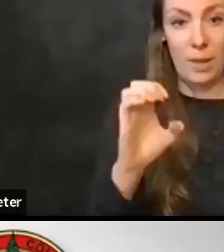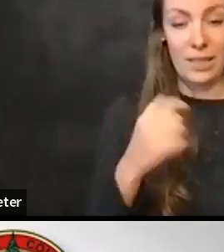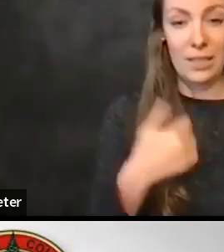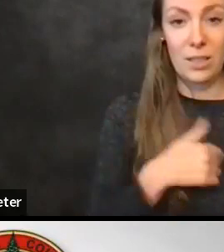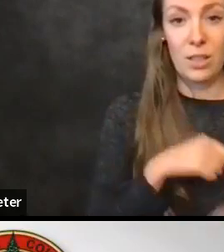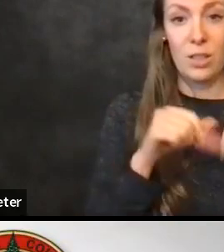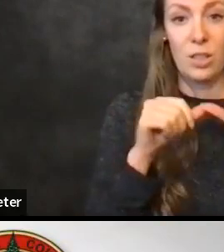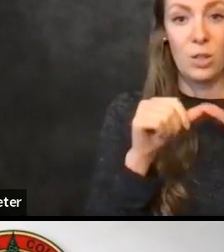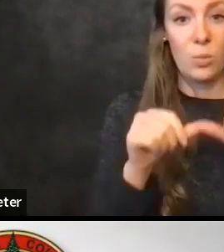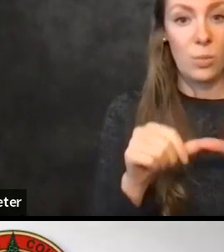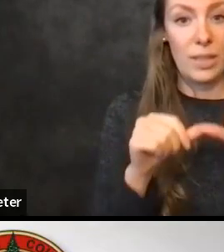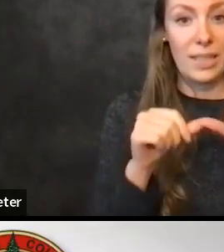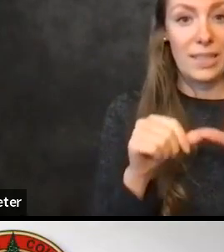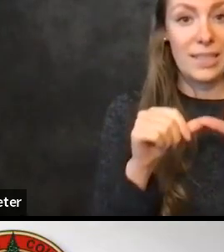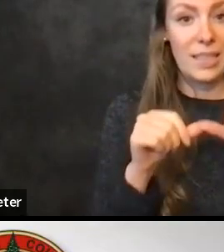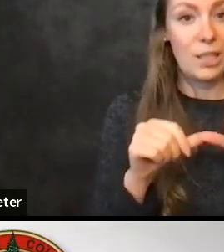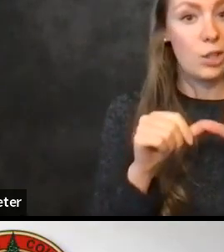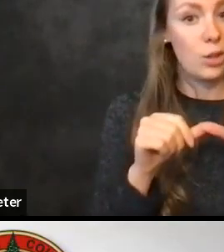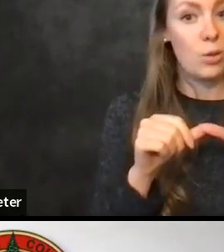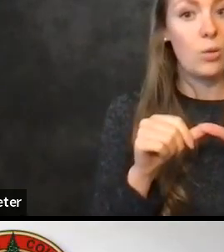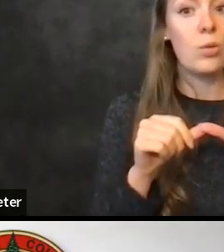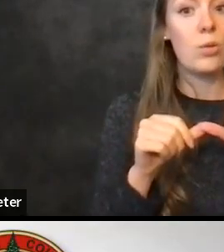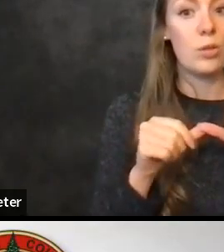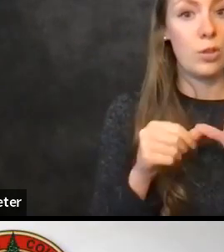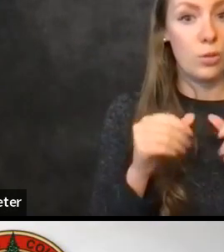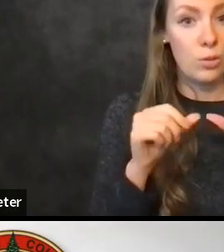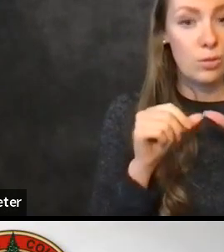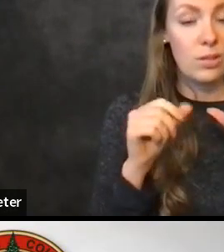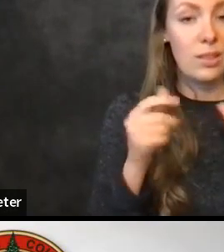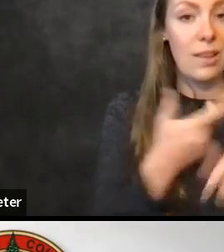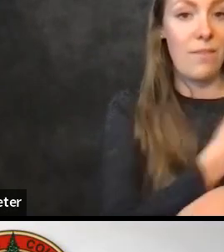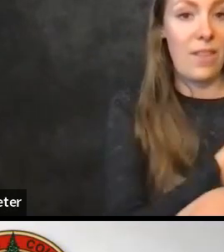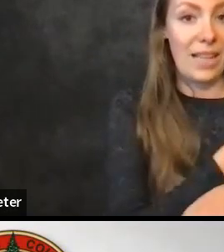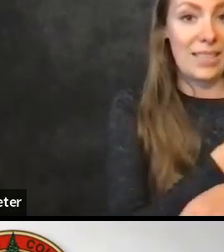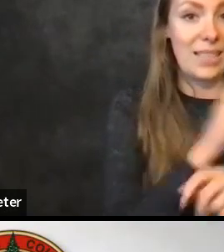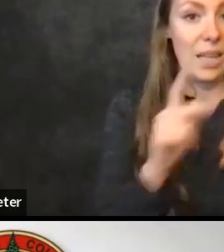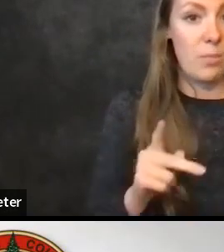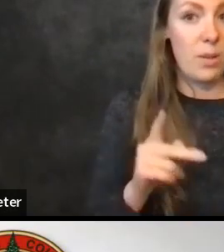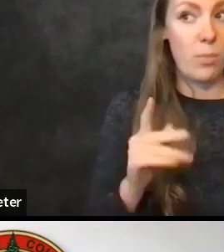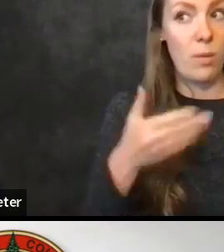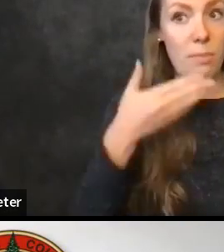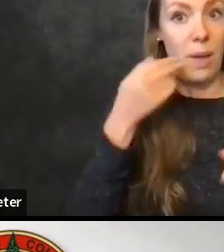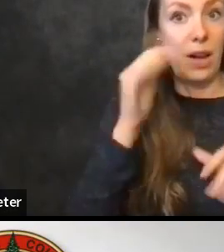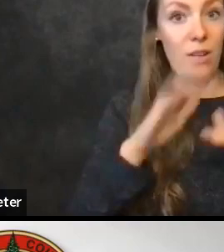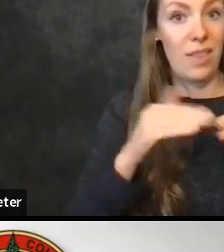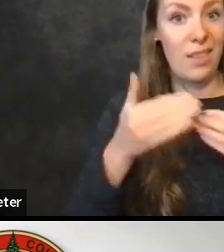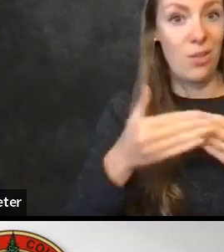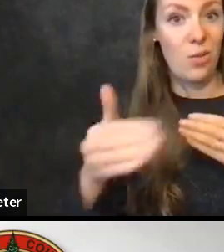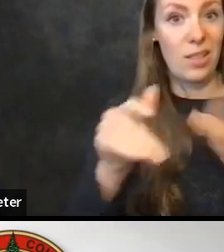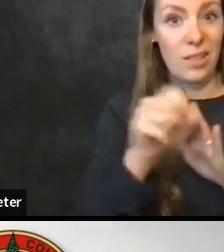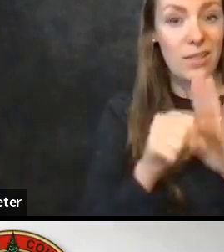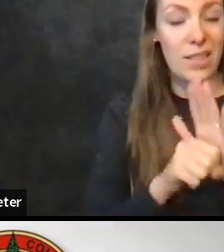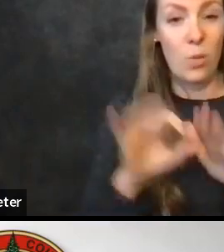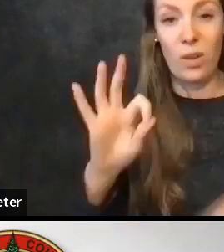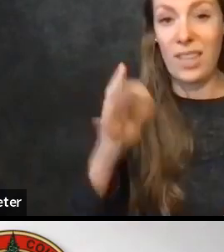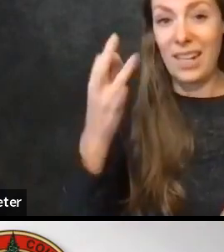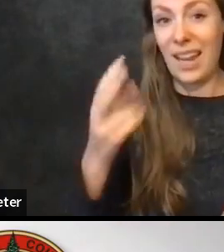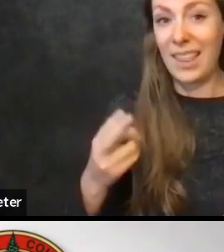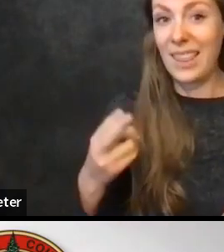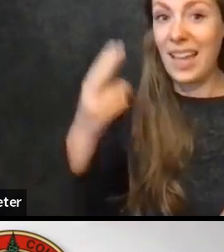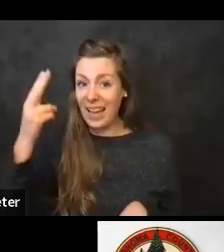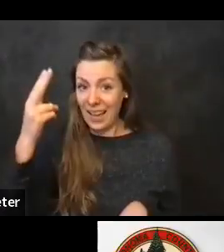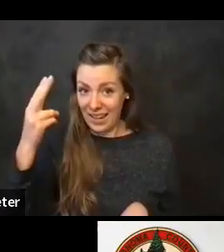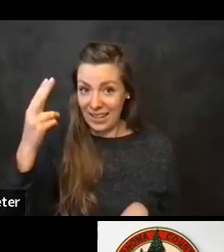outpace much of the state in getting people vaccinated. Sonoma County has the 9th highest vaccination rate of the 58